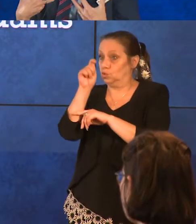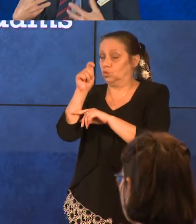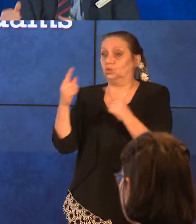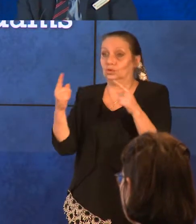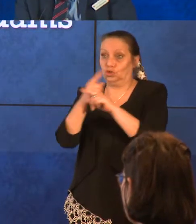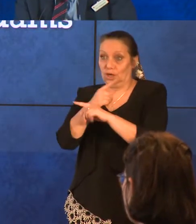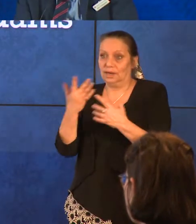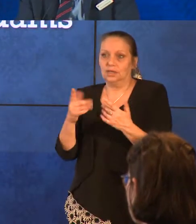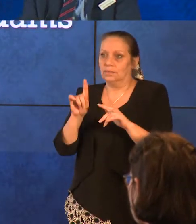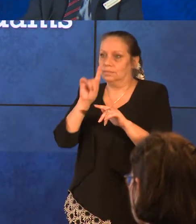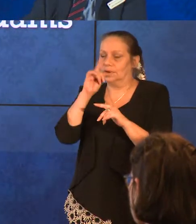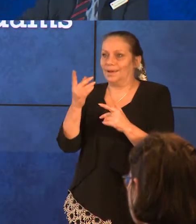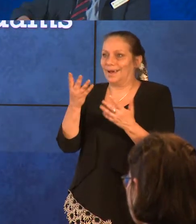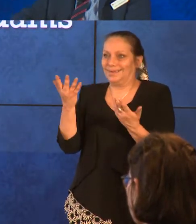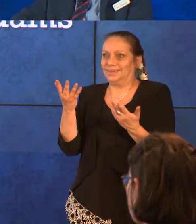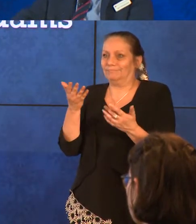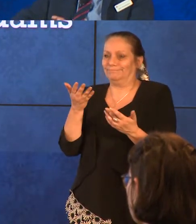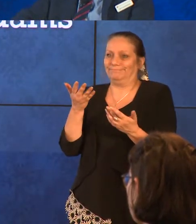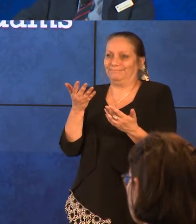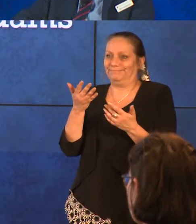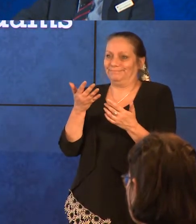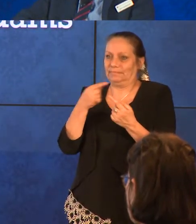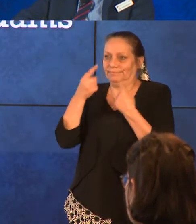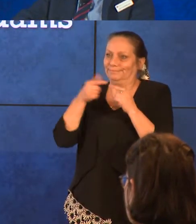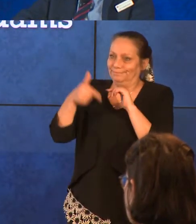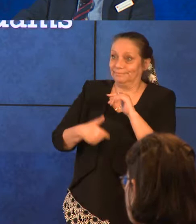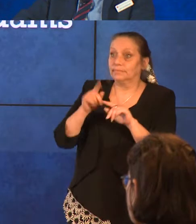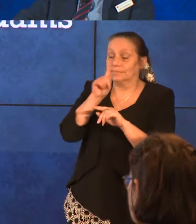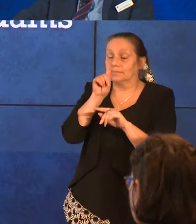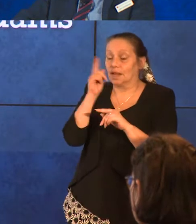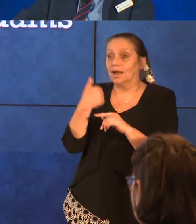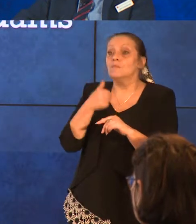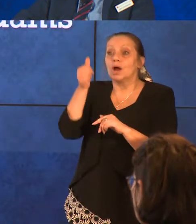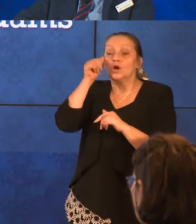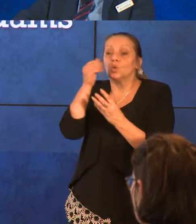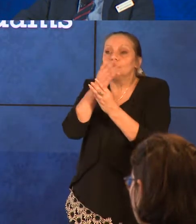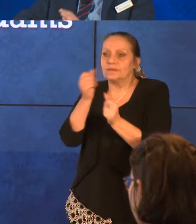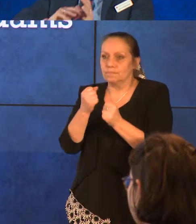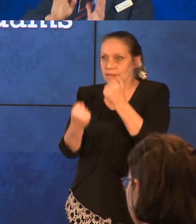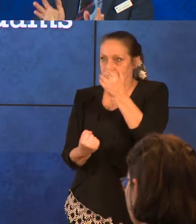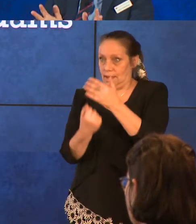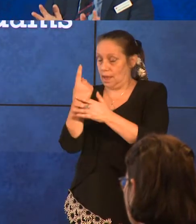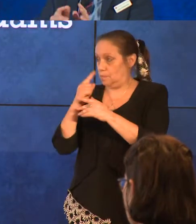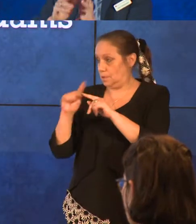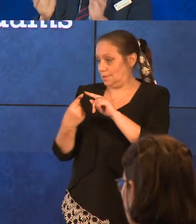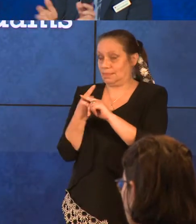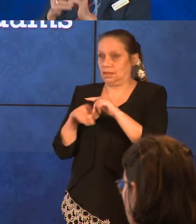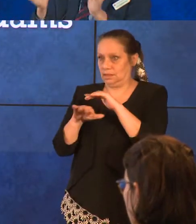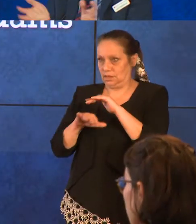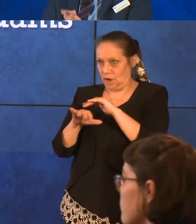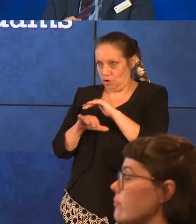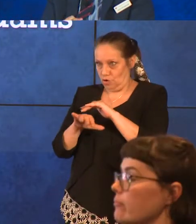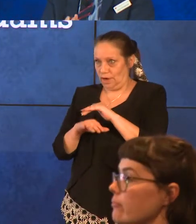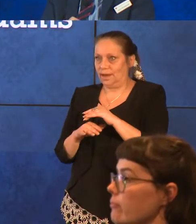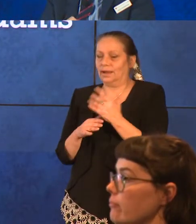but I'm not privy to the details. But I do know, one of the things that has occurred in the area of